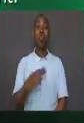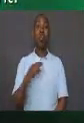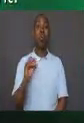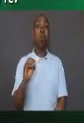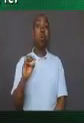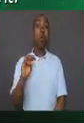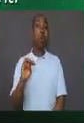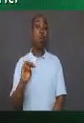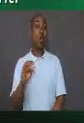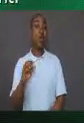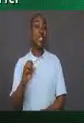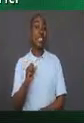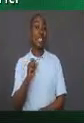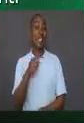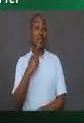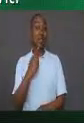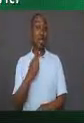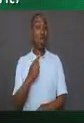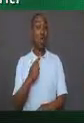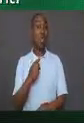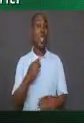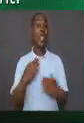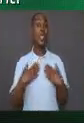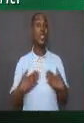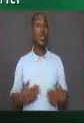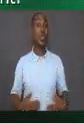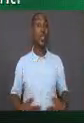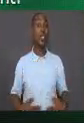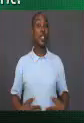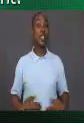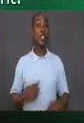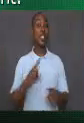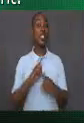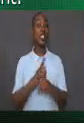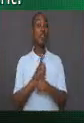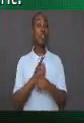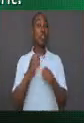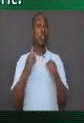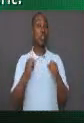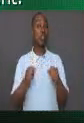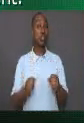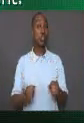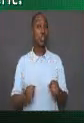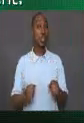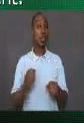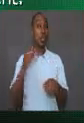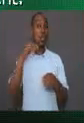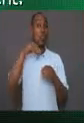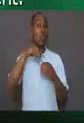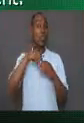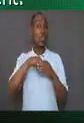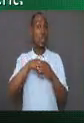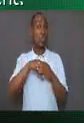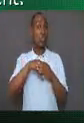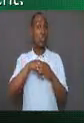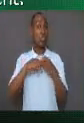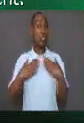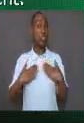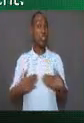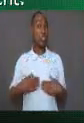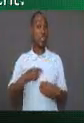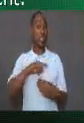Homeostasis is the body's natural ability to self-regulate its internal environment